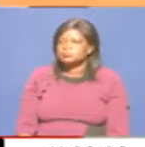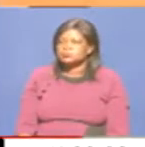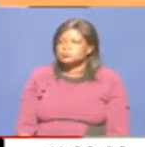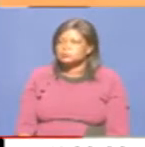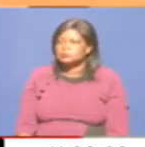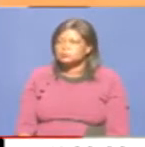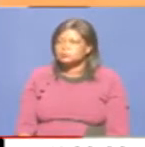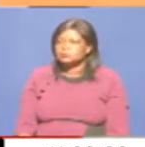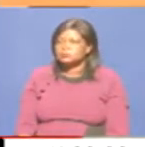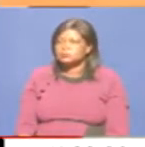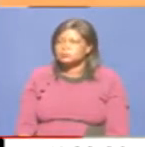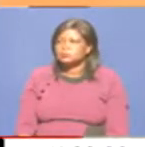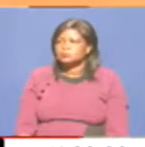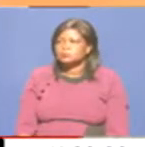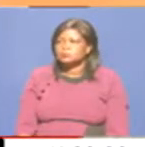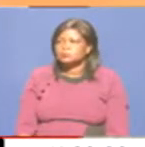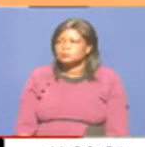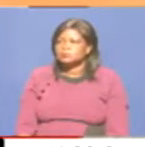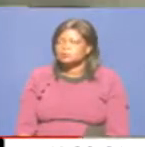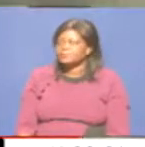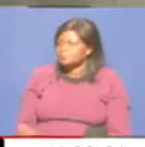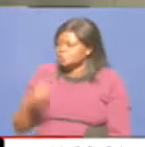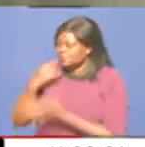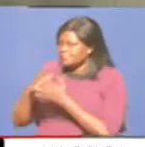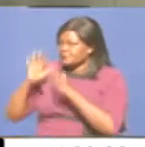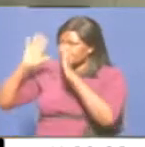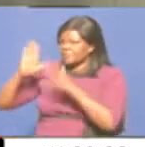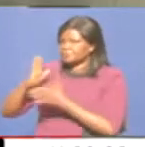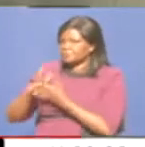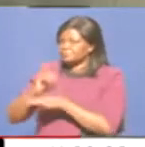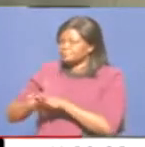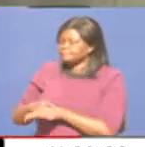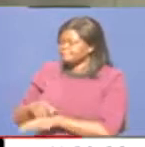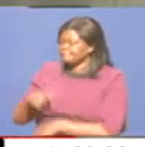important. And Mashujaa, sometimes you ask yourself,